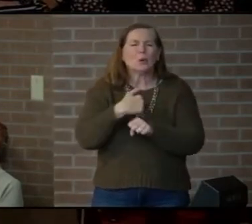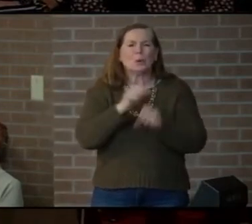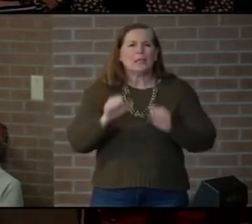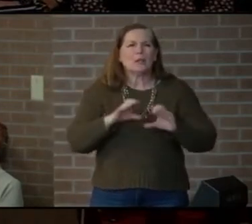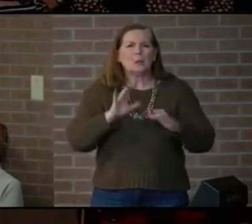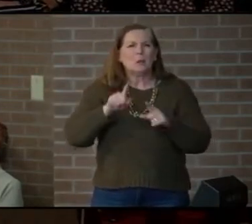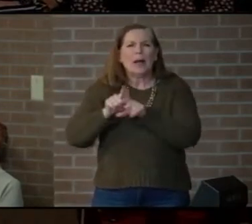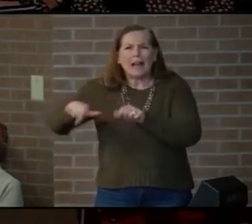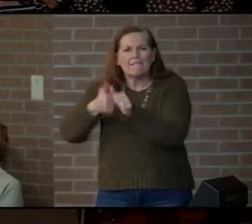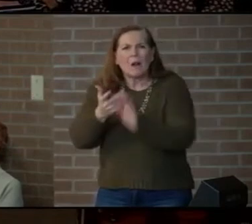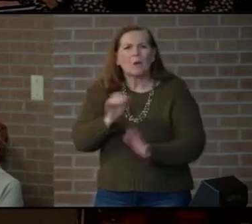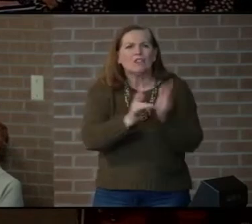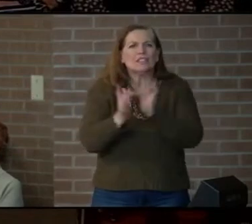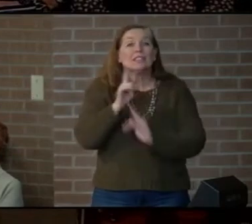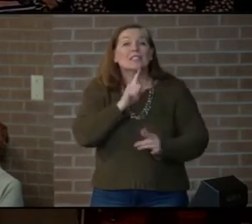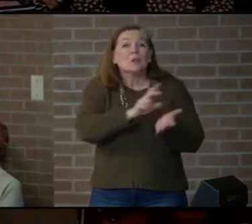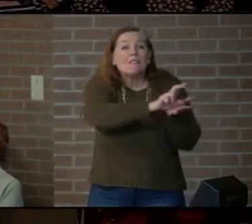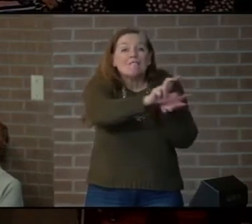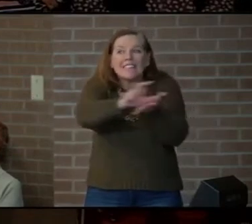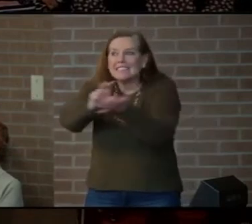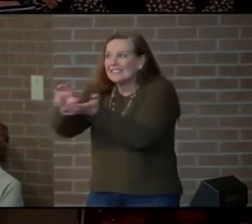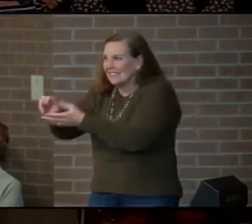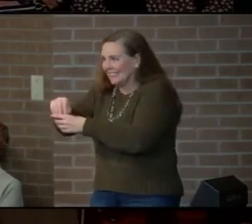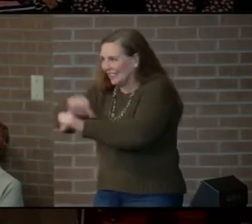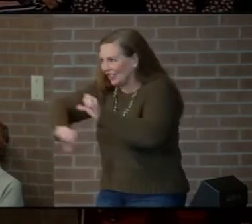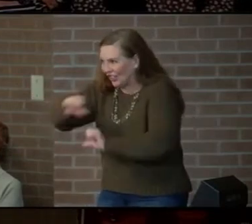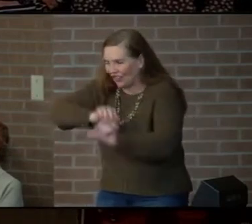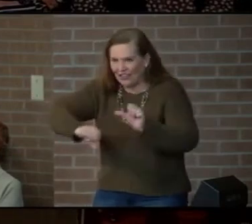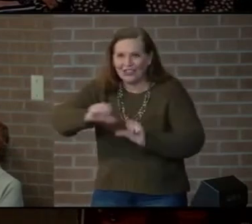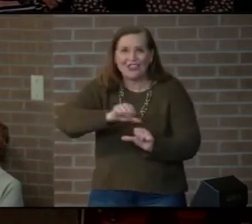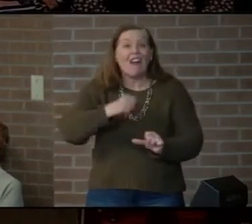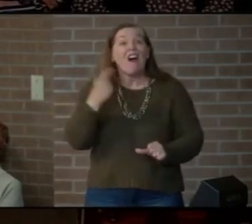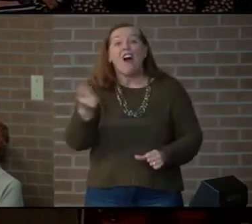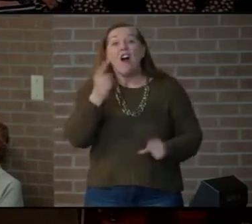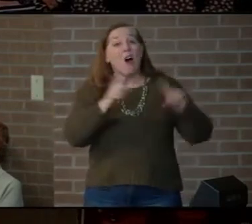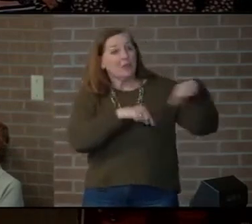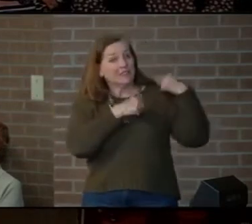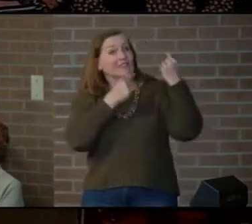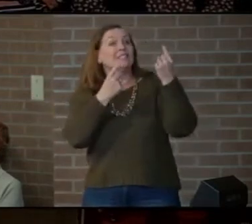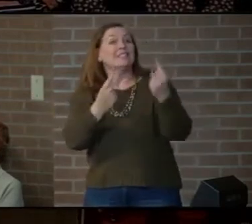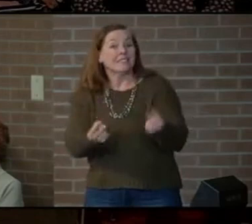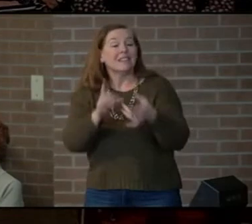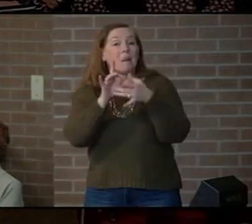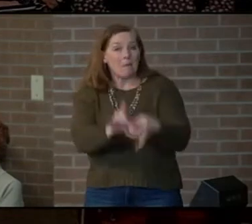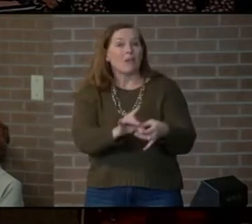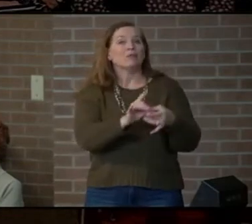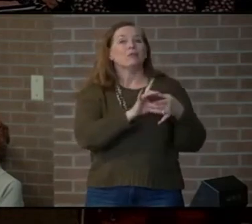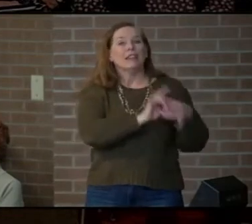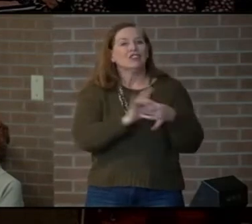Jesus is to invest in one another. It's always been about